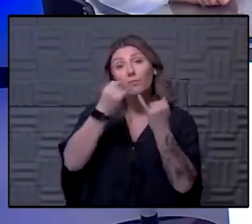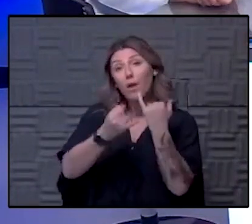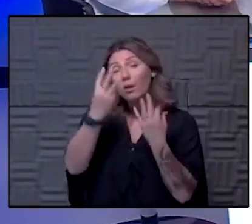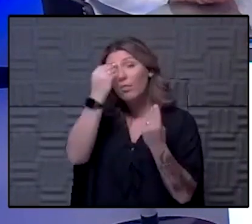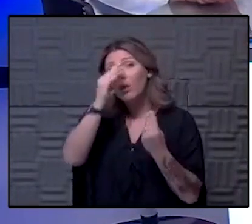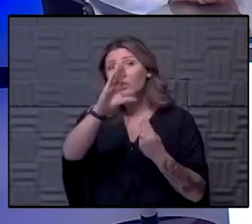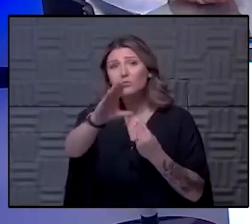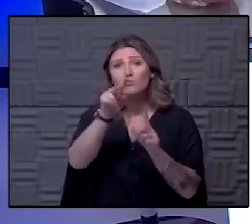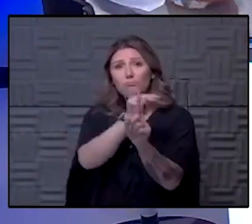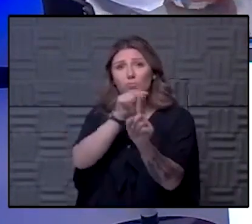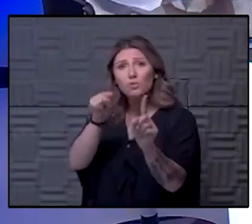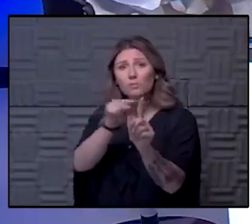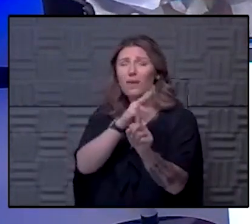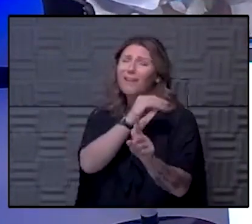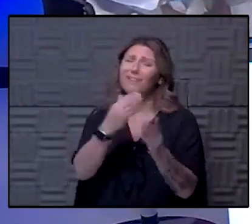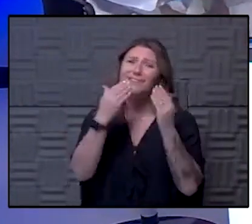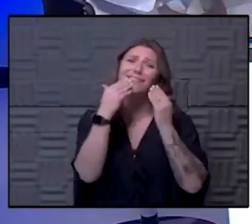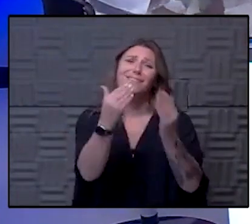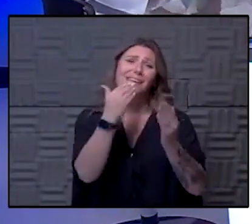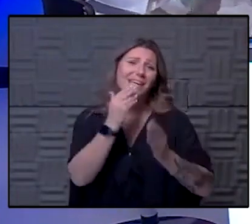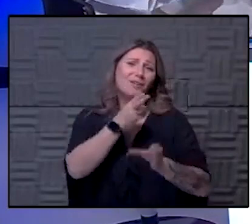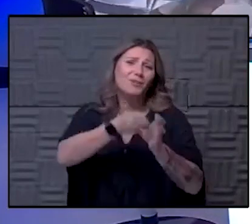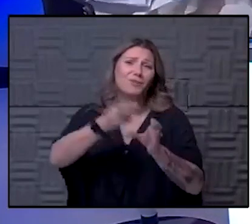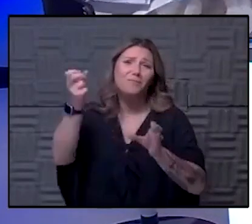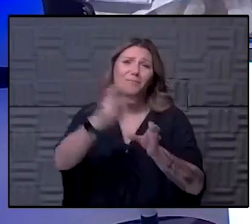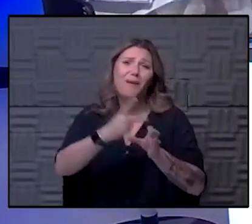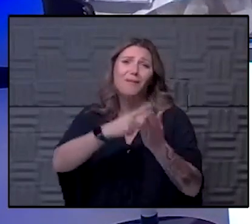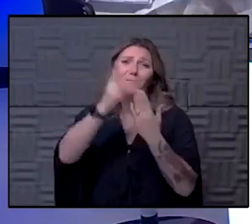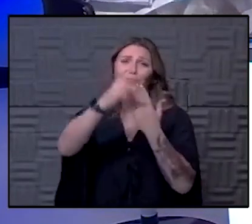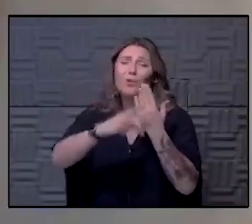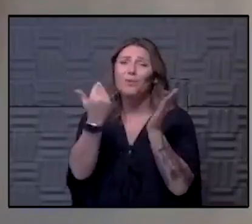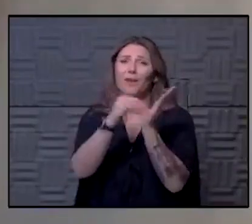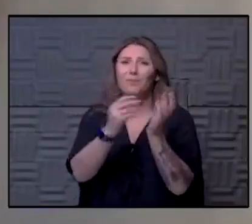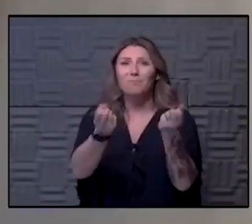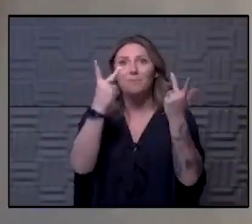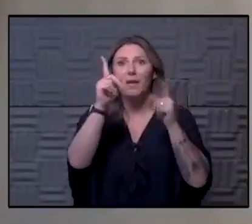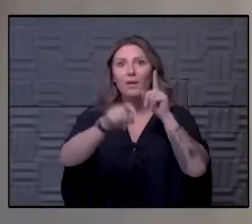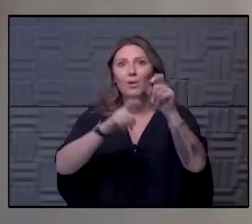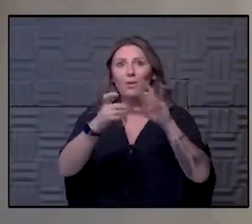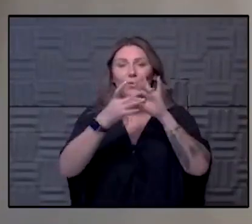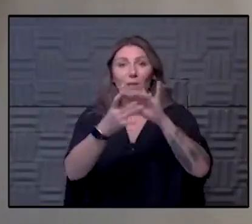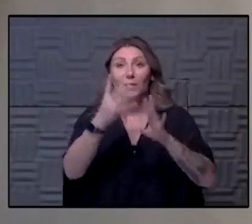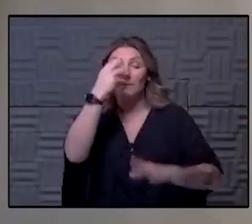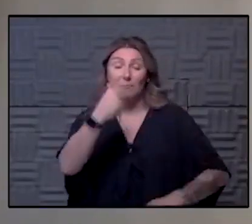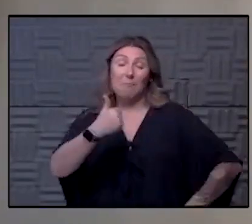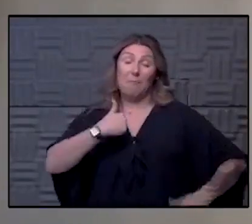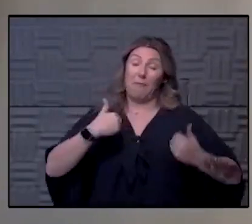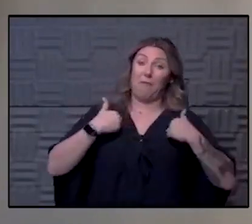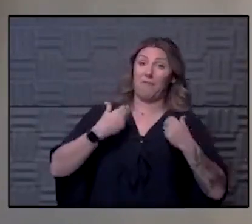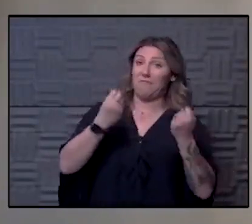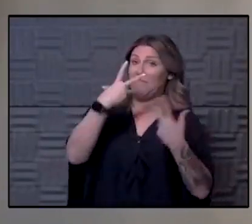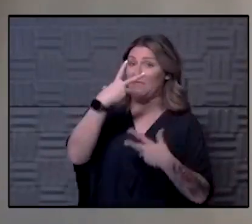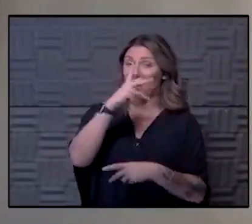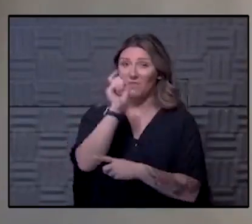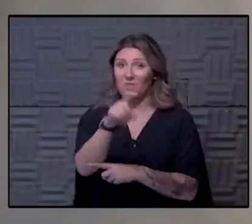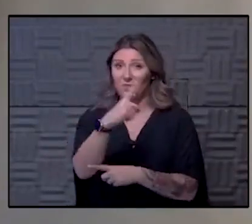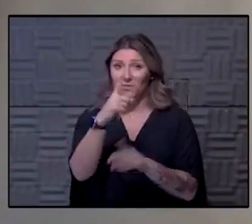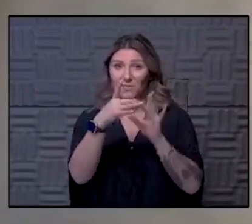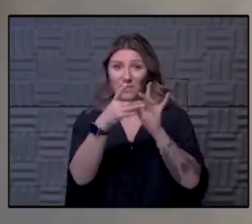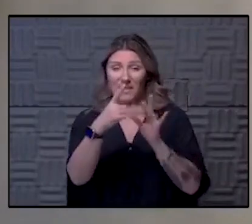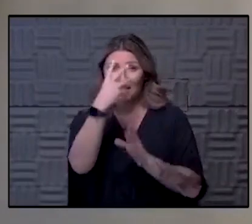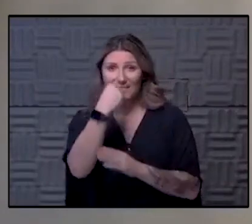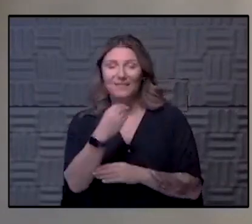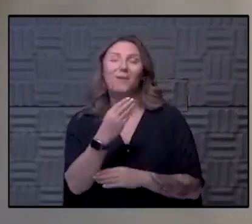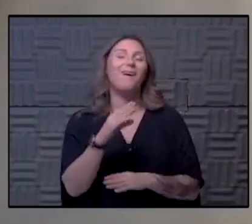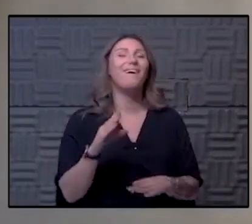your standpoint today. And again, thank you for being back on our program today. I know we're going to need to have you back. Lots of questions about sleep. I have a lot of questions about sleep. No,